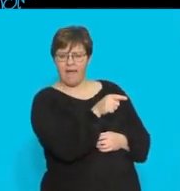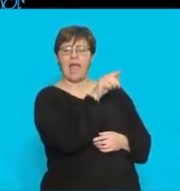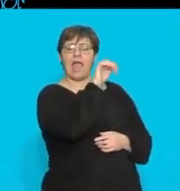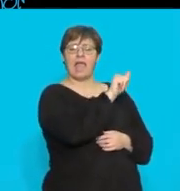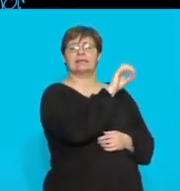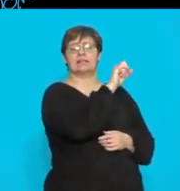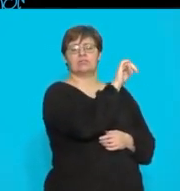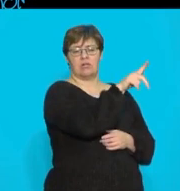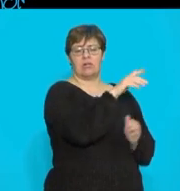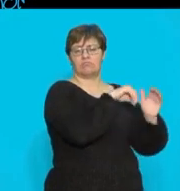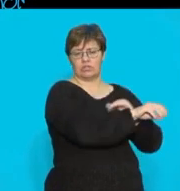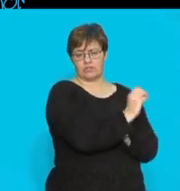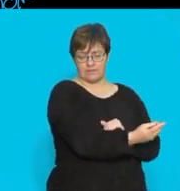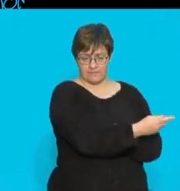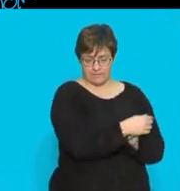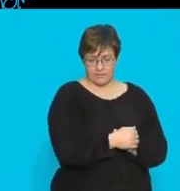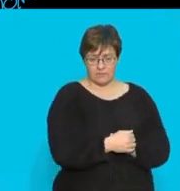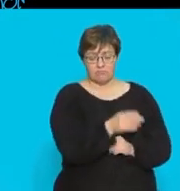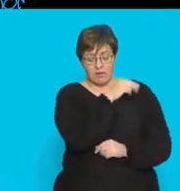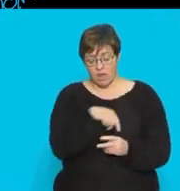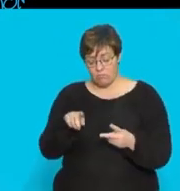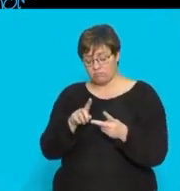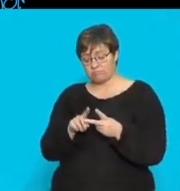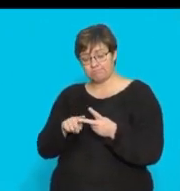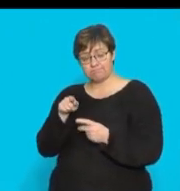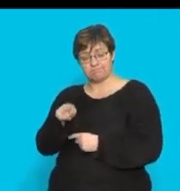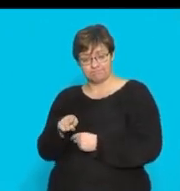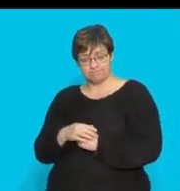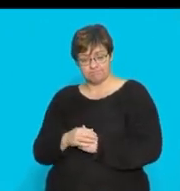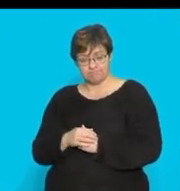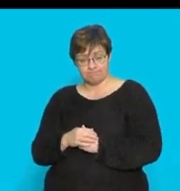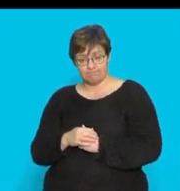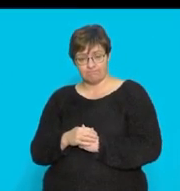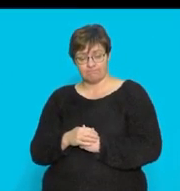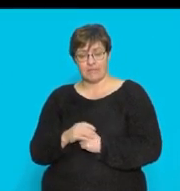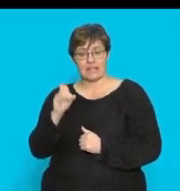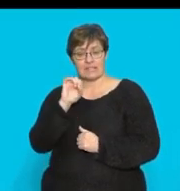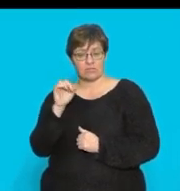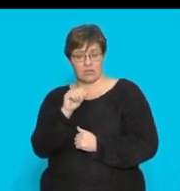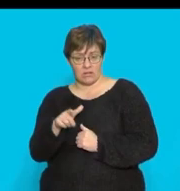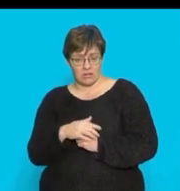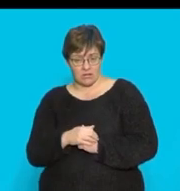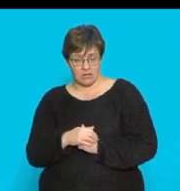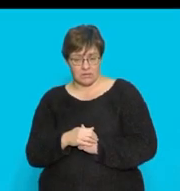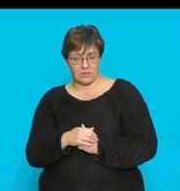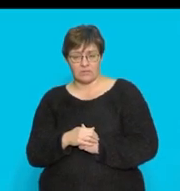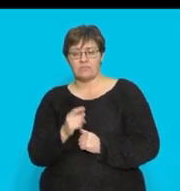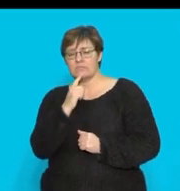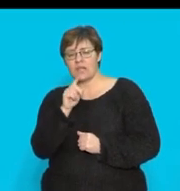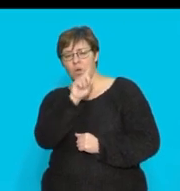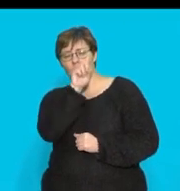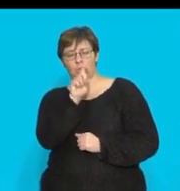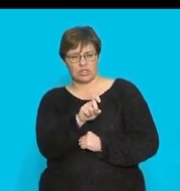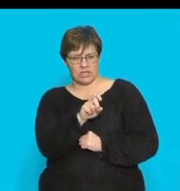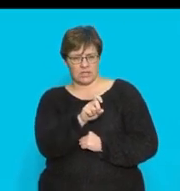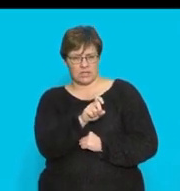there's asexual reproduction. Now we're looking for the concepts. Now let's have a look at our